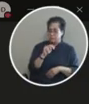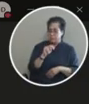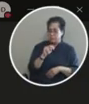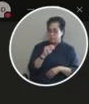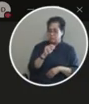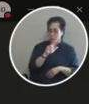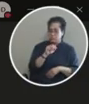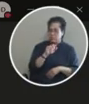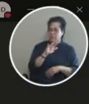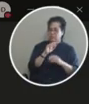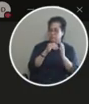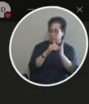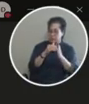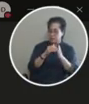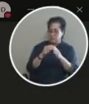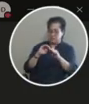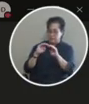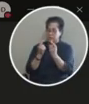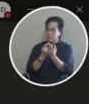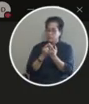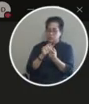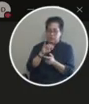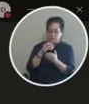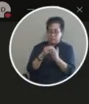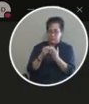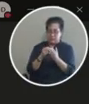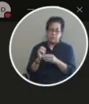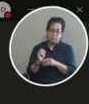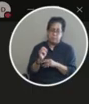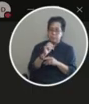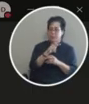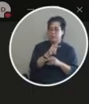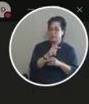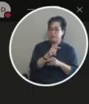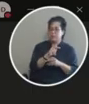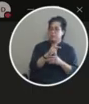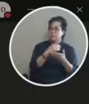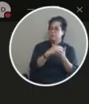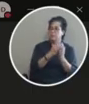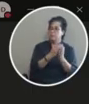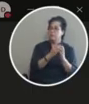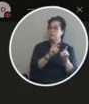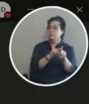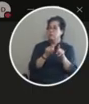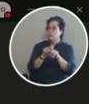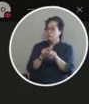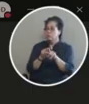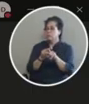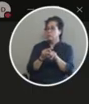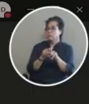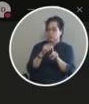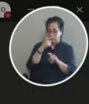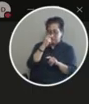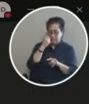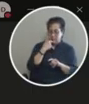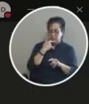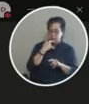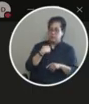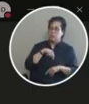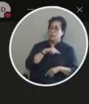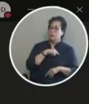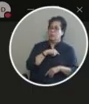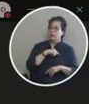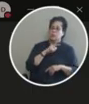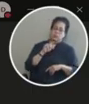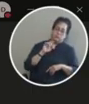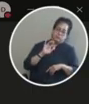time voted to put those dollars back in. The other thing that I want to make clear, because it was said that